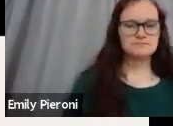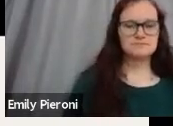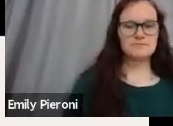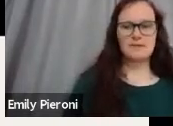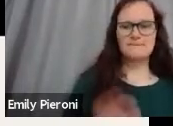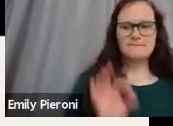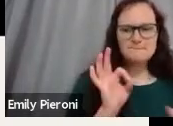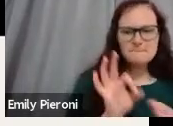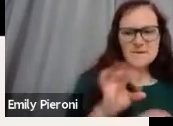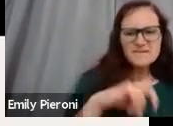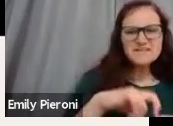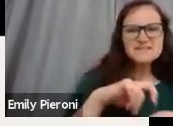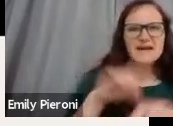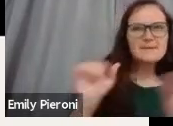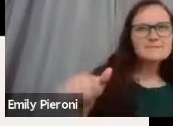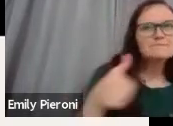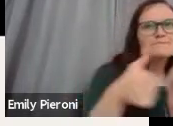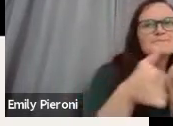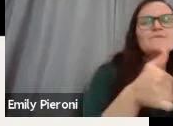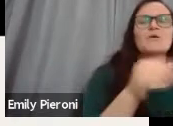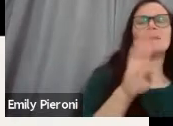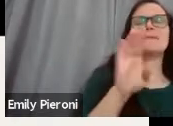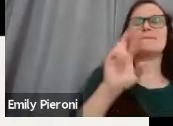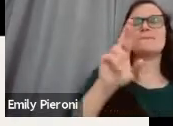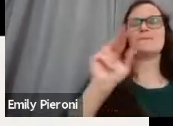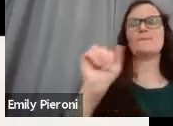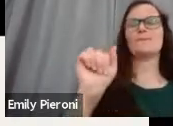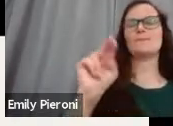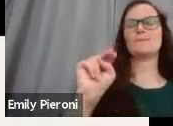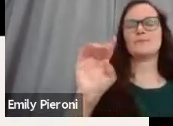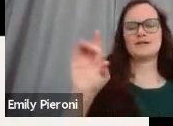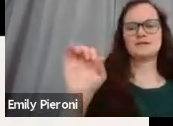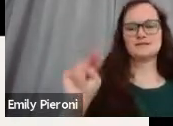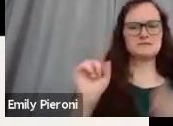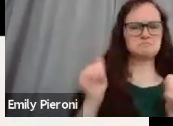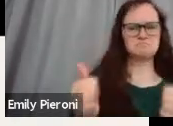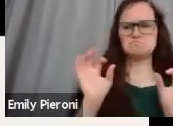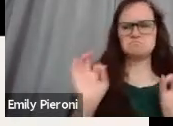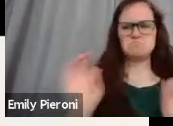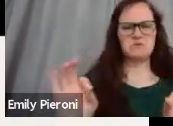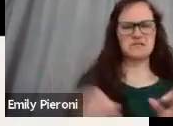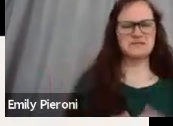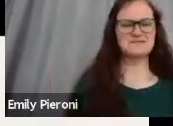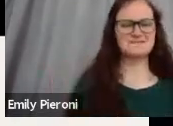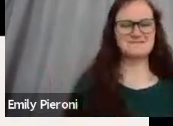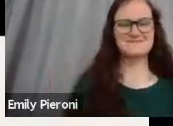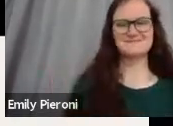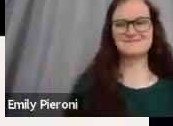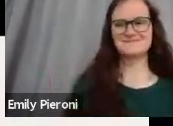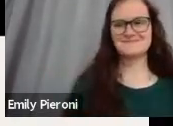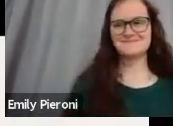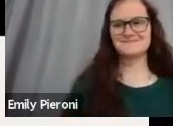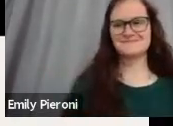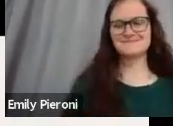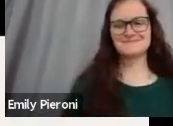spot. Following up Brandon couldn't have been better. So thank you. All right. Well, thank you,